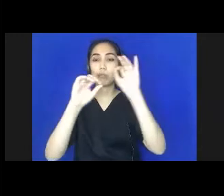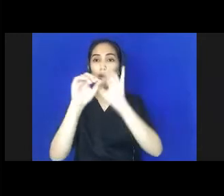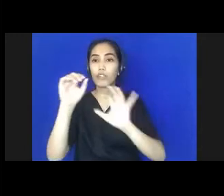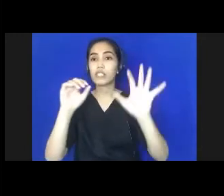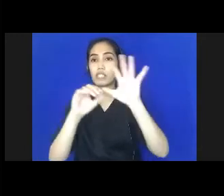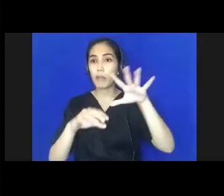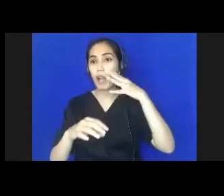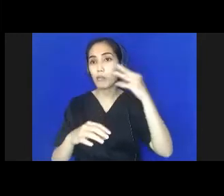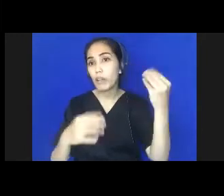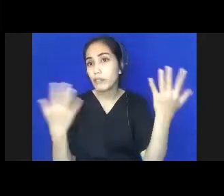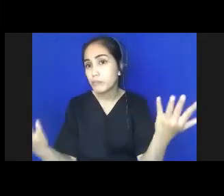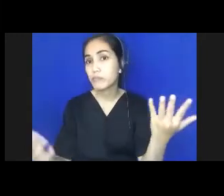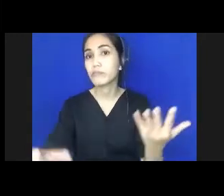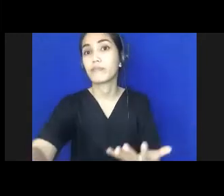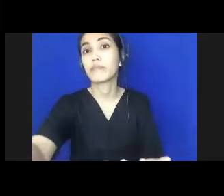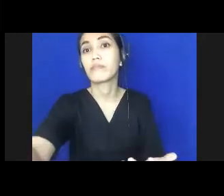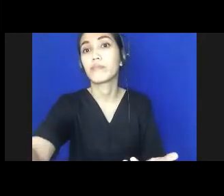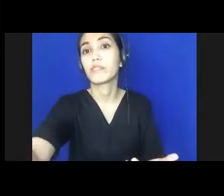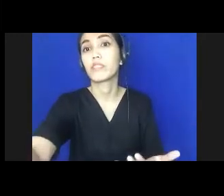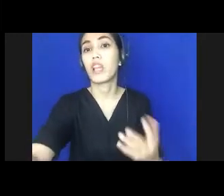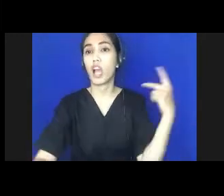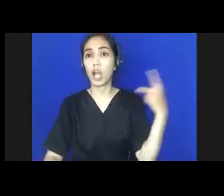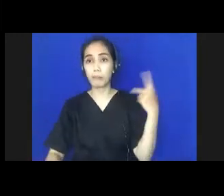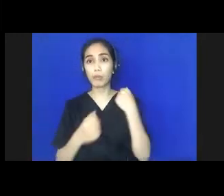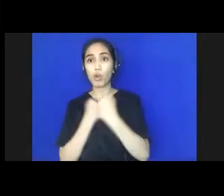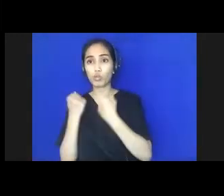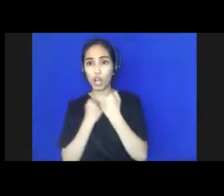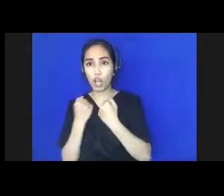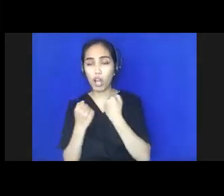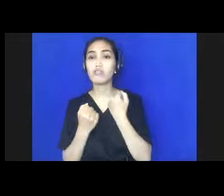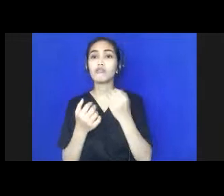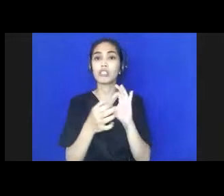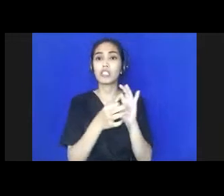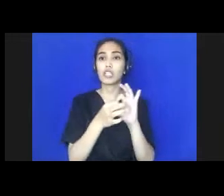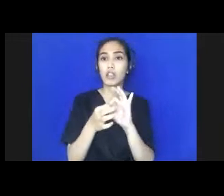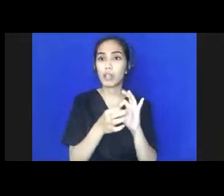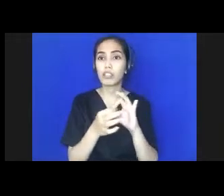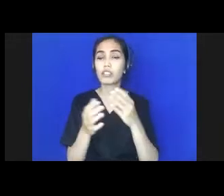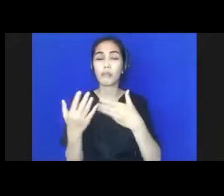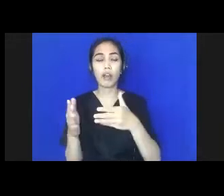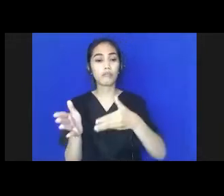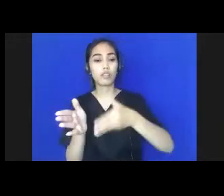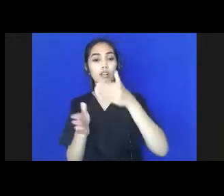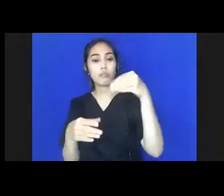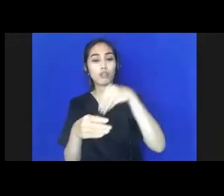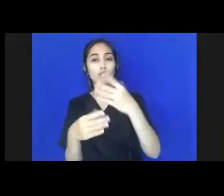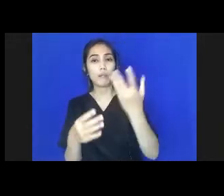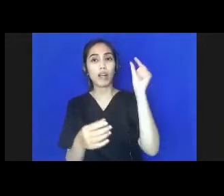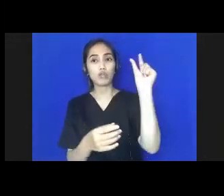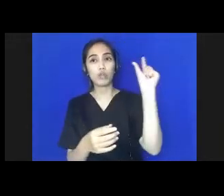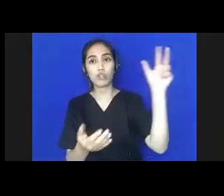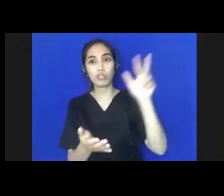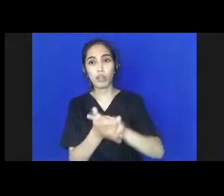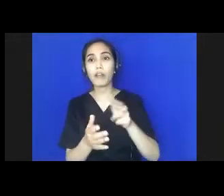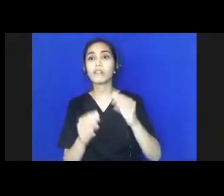policies and strategies like Stranas. So our programs aim to help local governments, district governments to